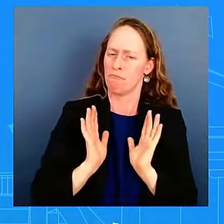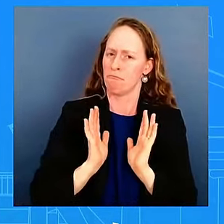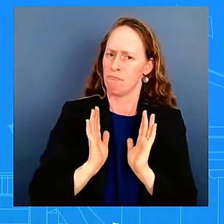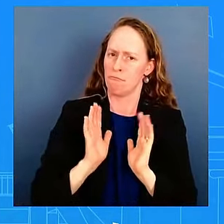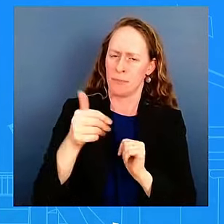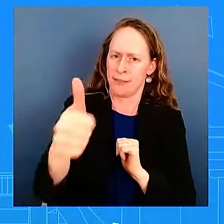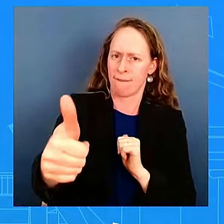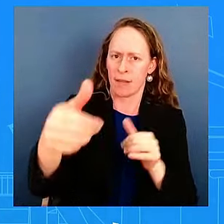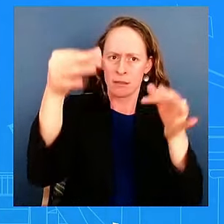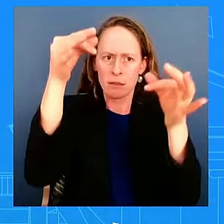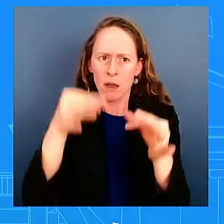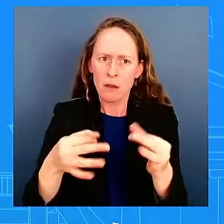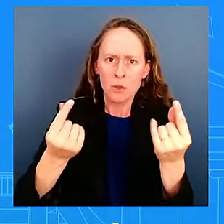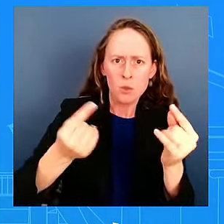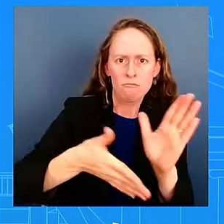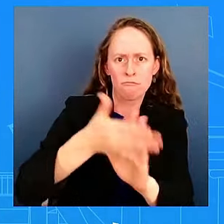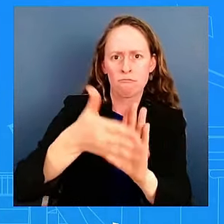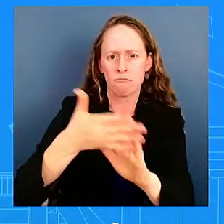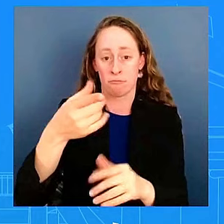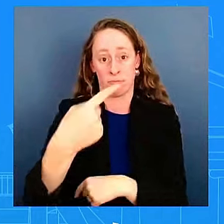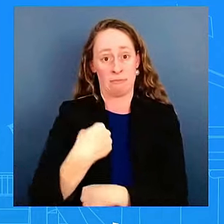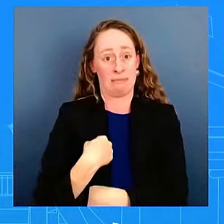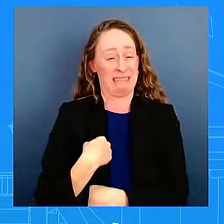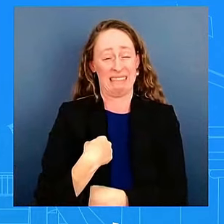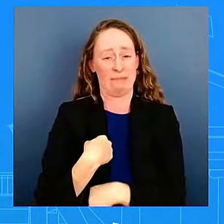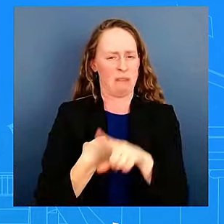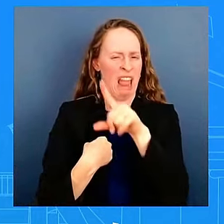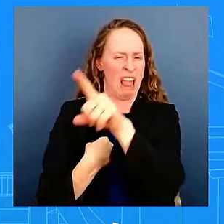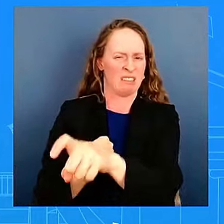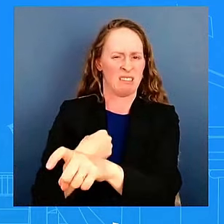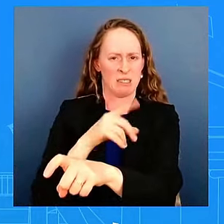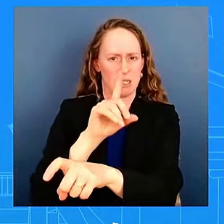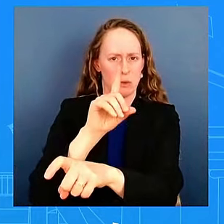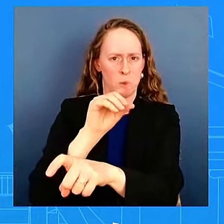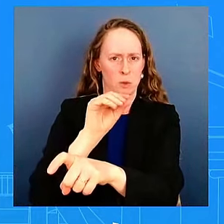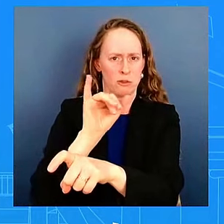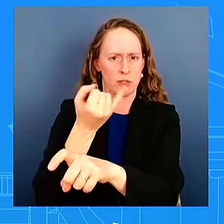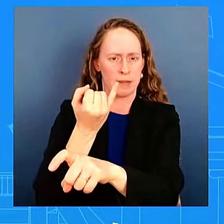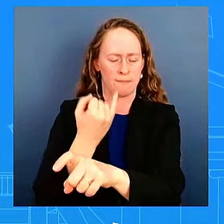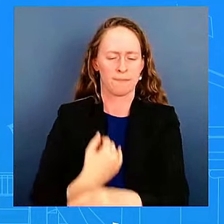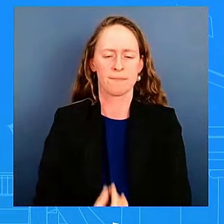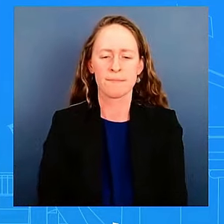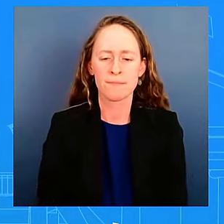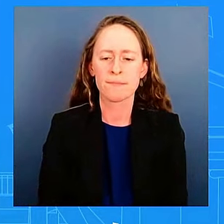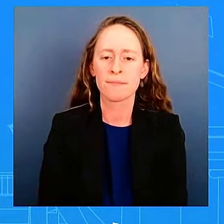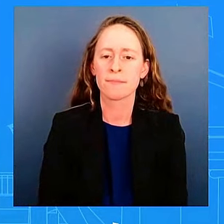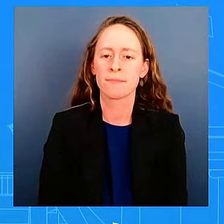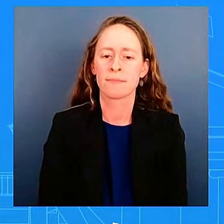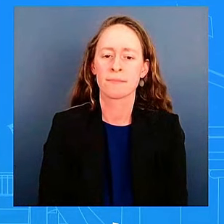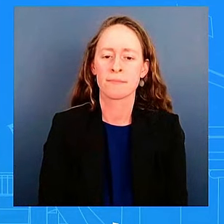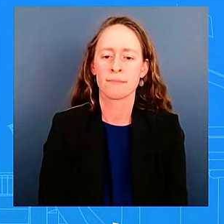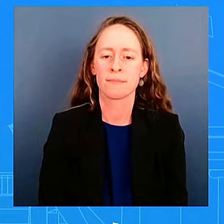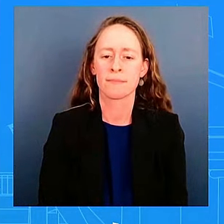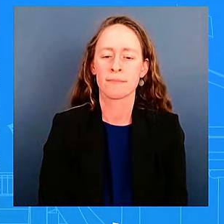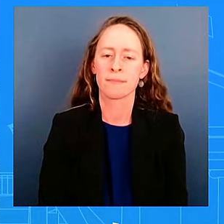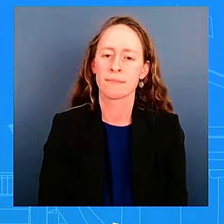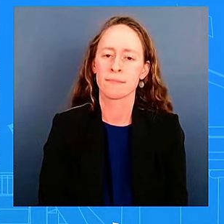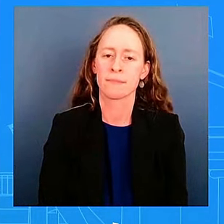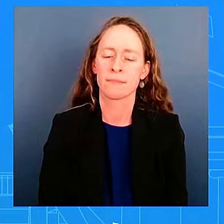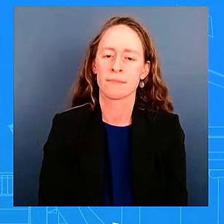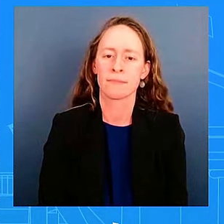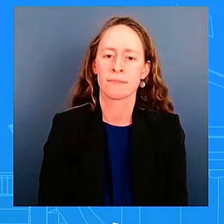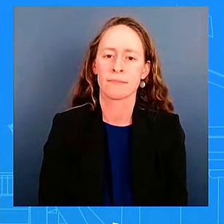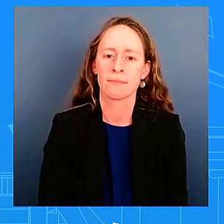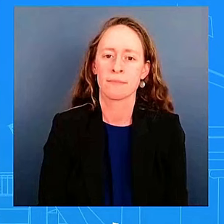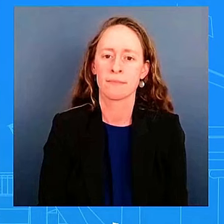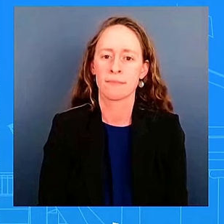have to refer all of that to Department of Justice. After the president paused his campaign events over the weekend, obviously